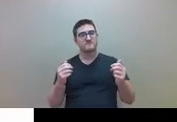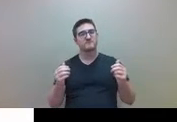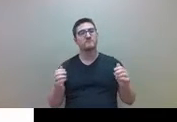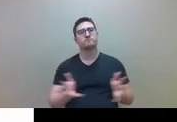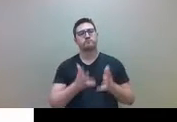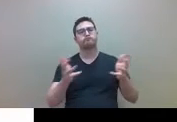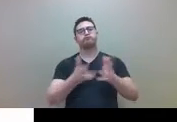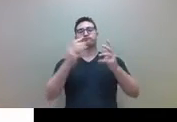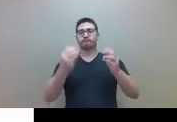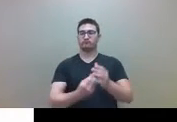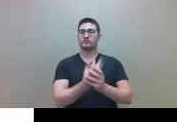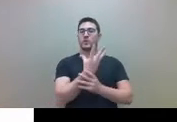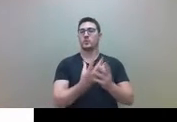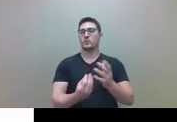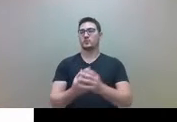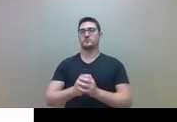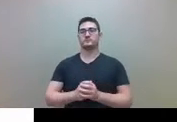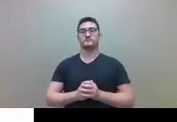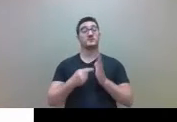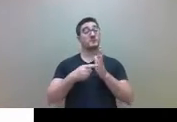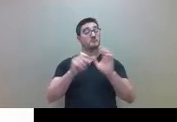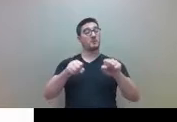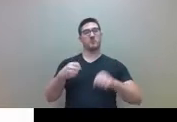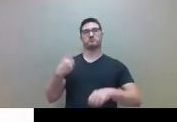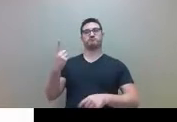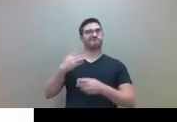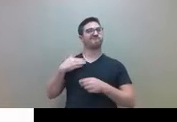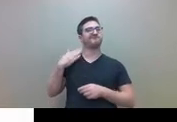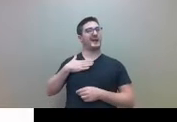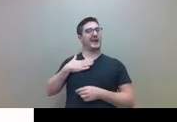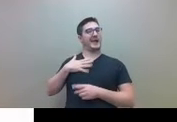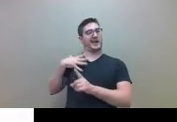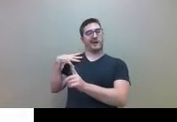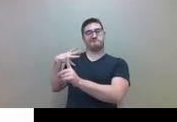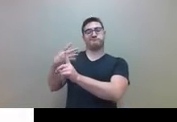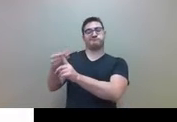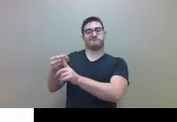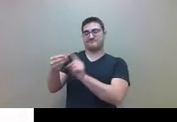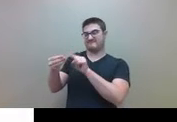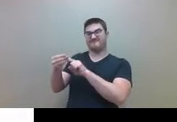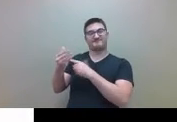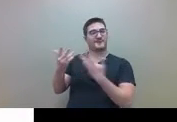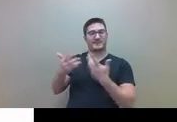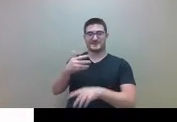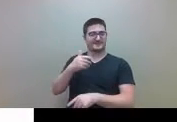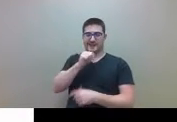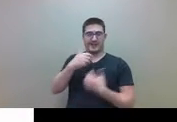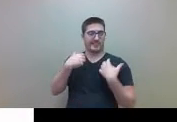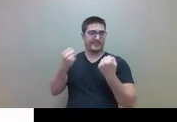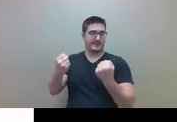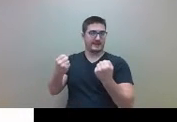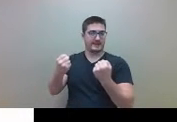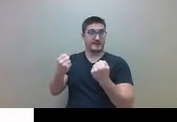versus being attached to an unhealthy story. So it's a very conscious, active process.